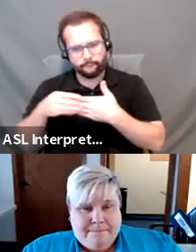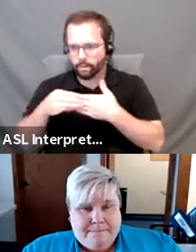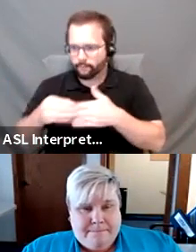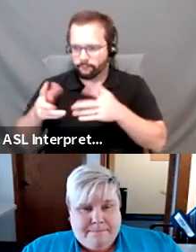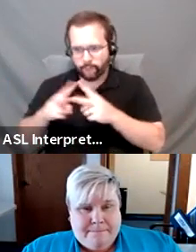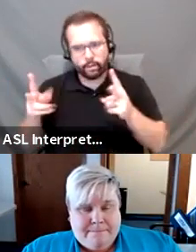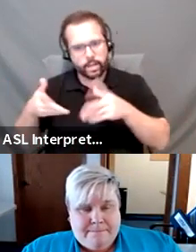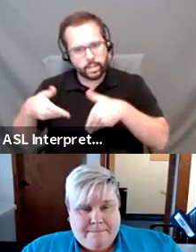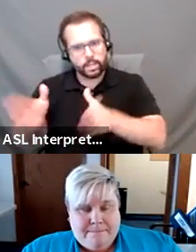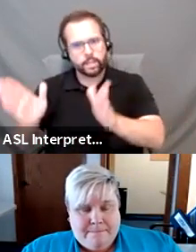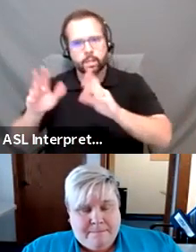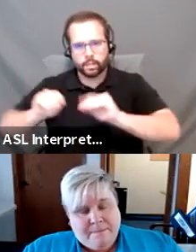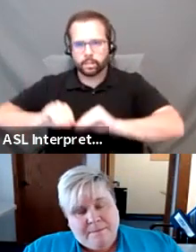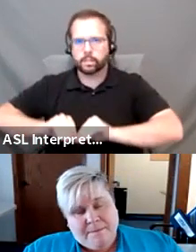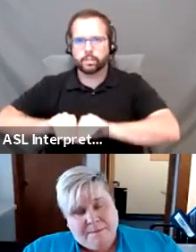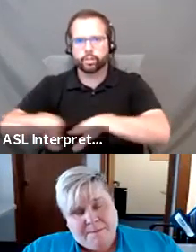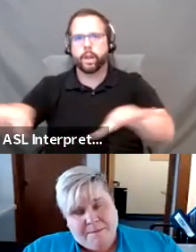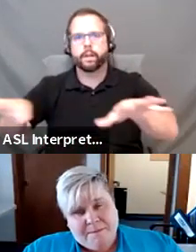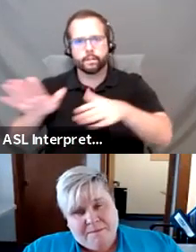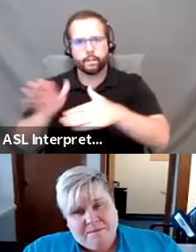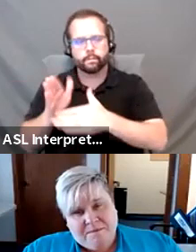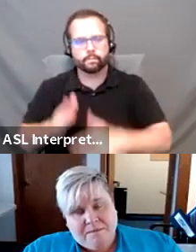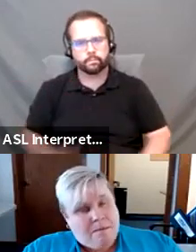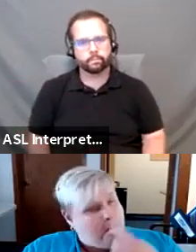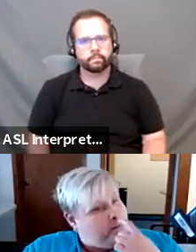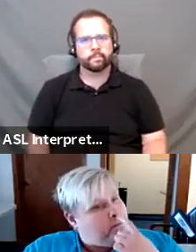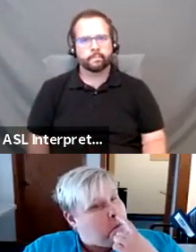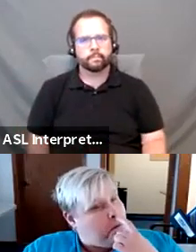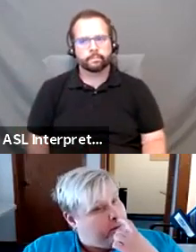yeah, thanks. One of our own IL um,